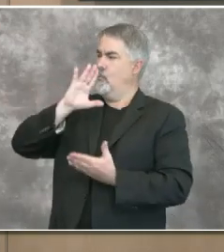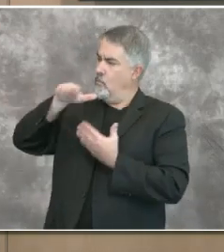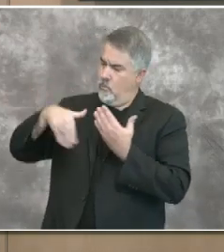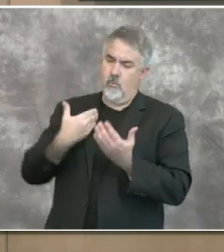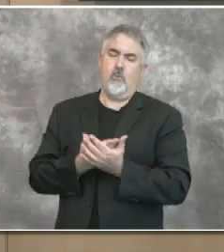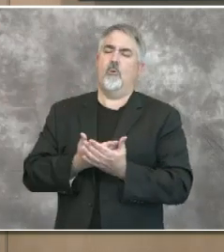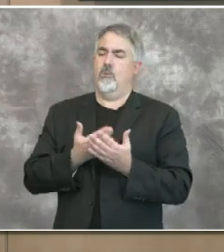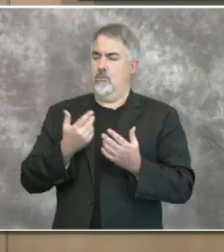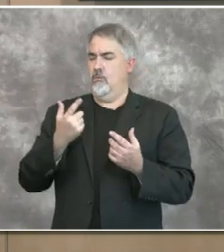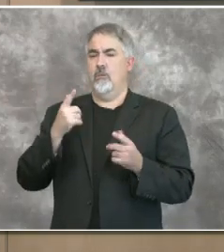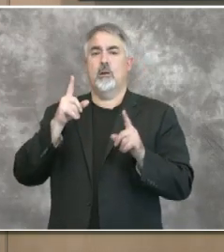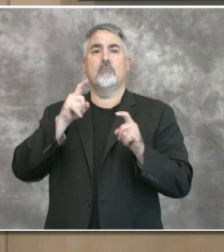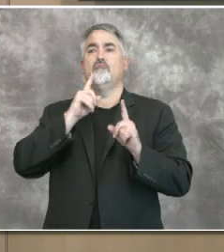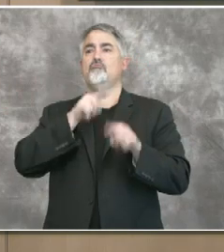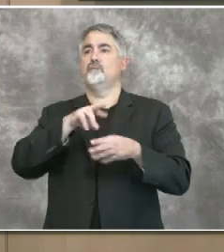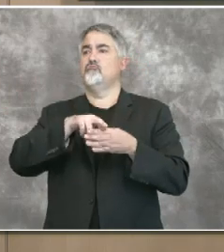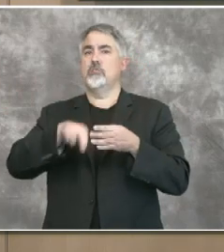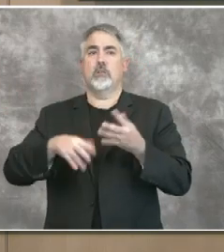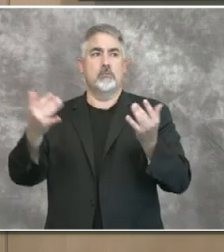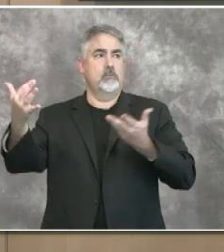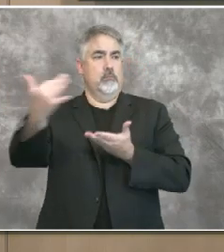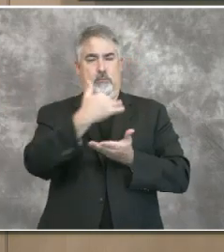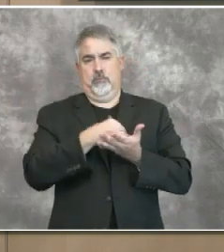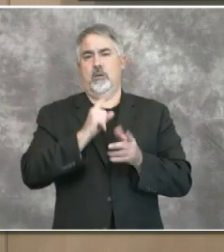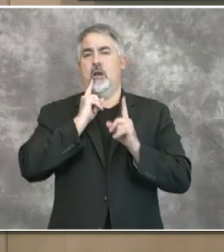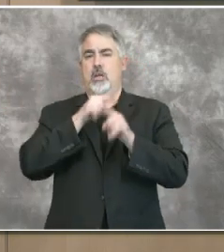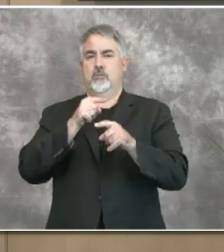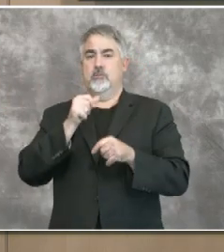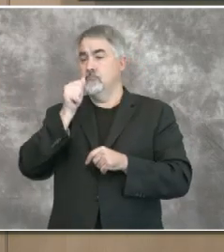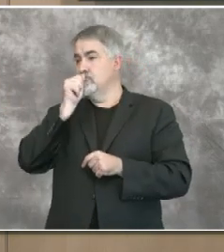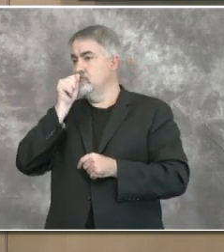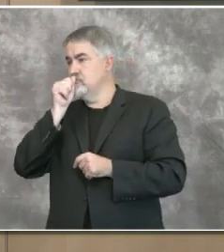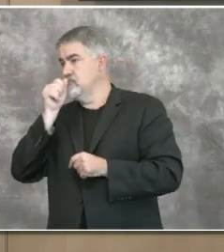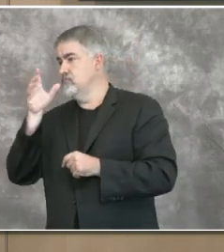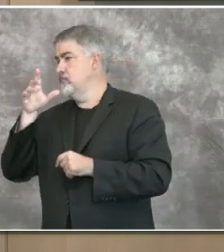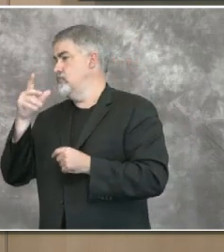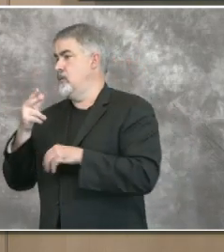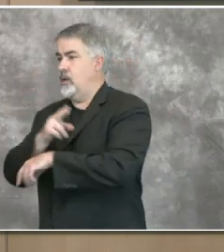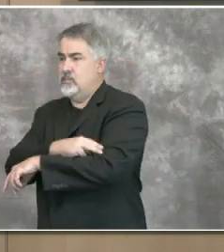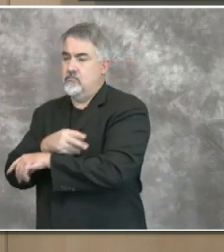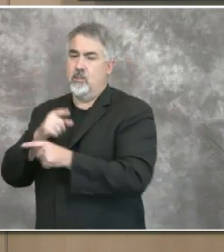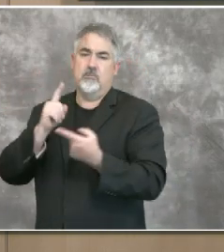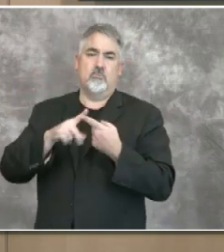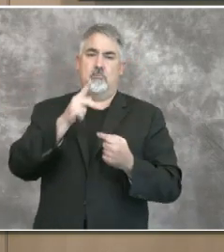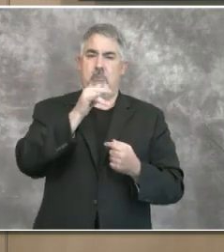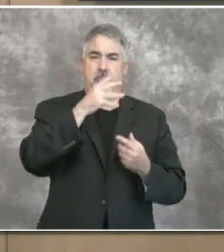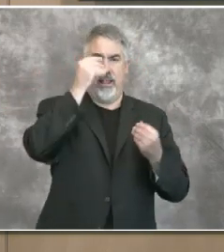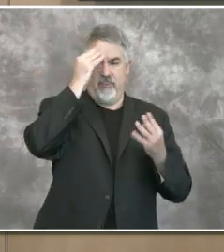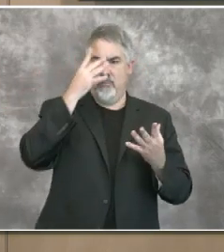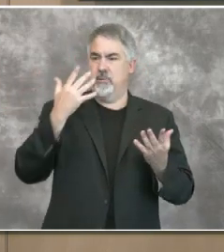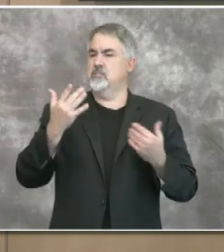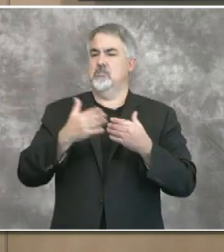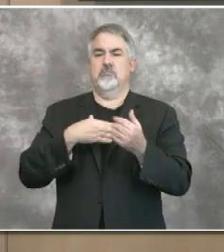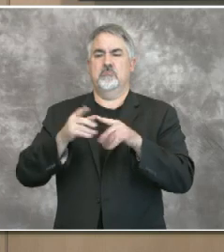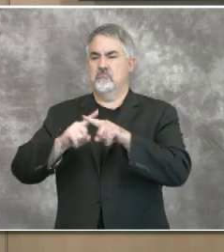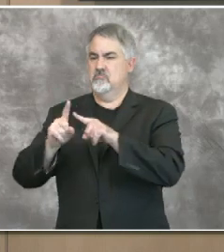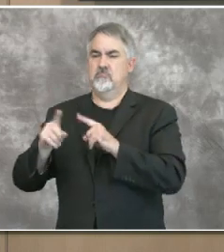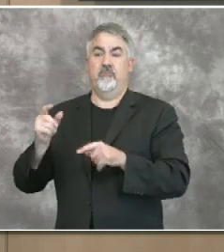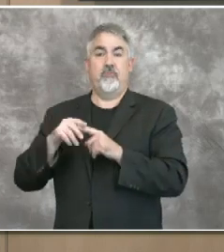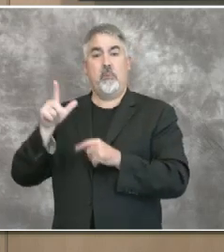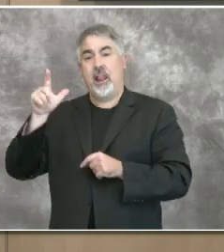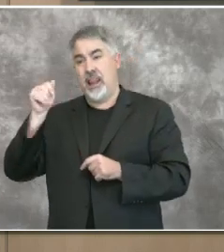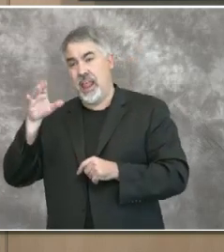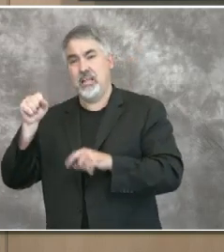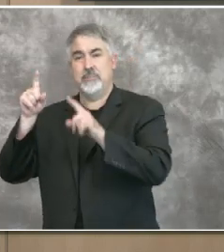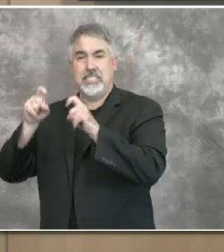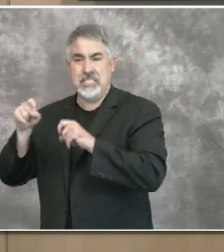obtained by the county, both from our own public health lab, from our local hospital laboratories, and from commercial laboratories, the buckets